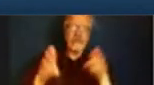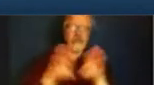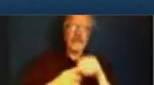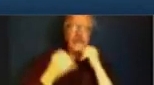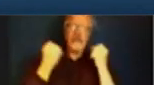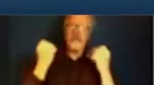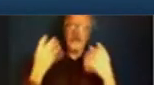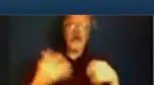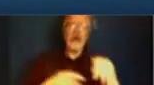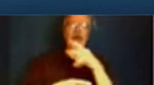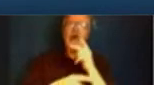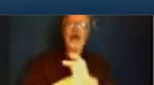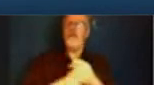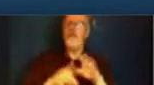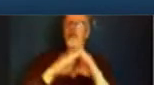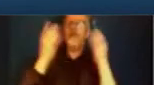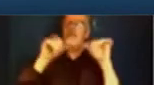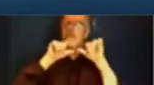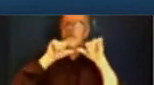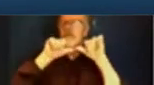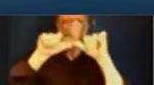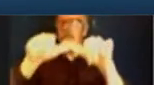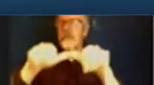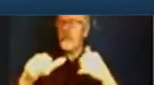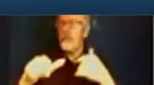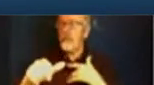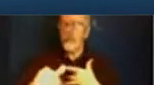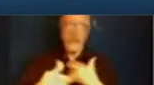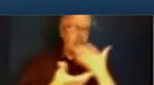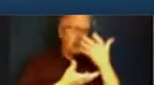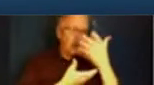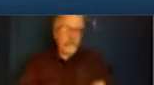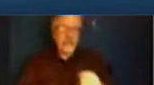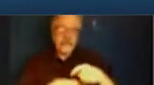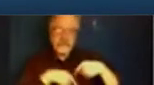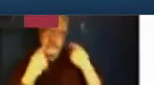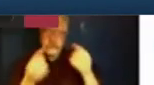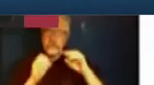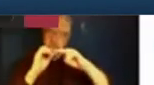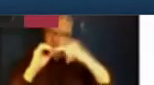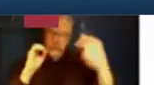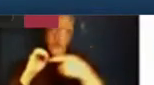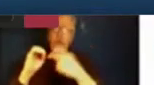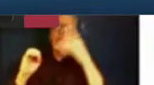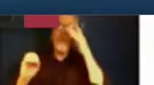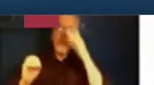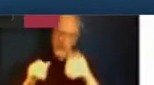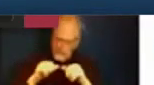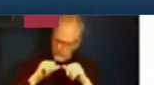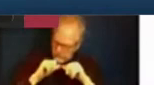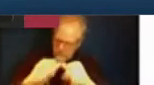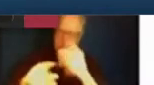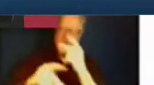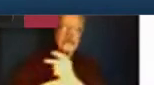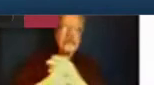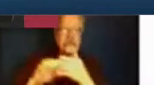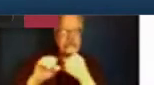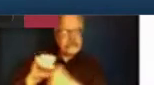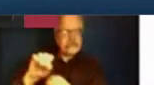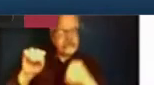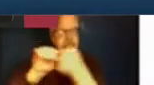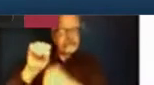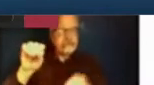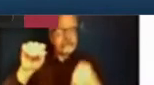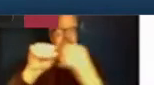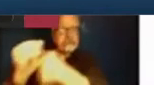Have confidence that those measures will also help us slow transmission in schools as we work through this Omicron wave. The